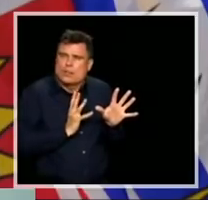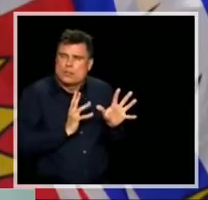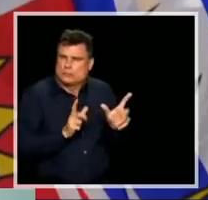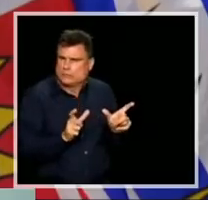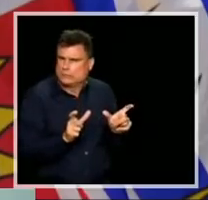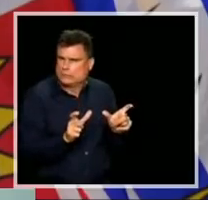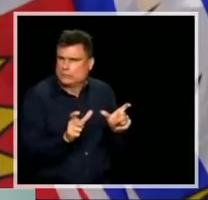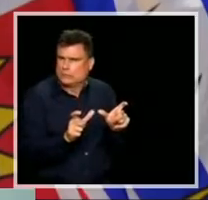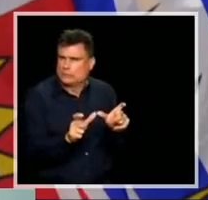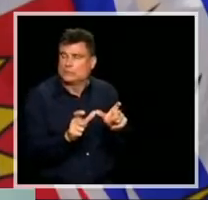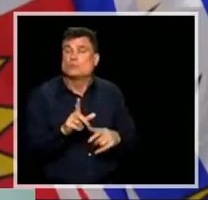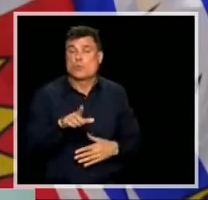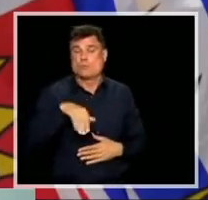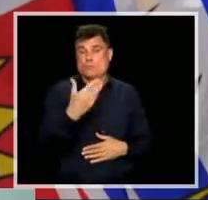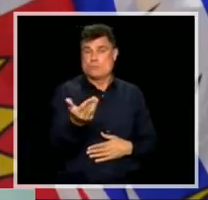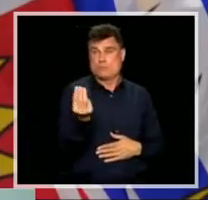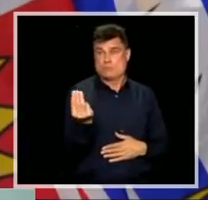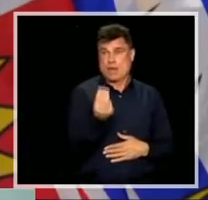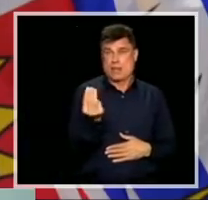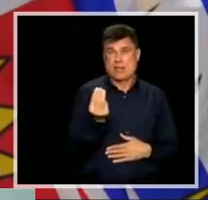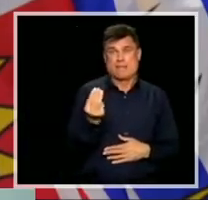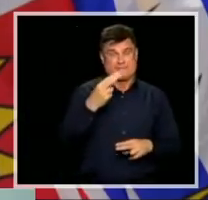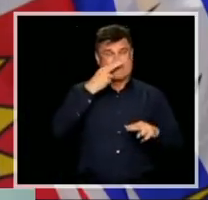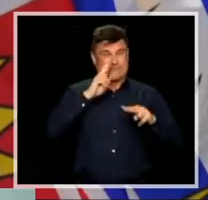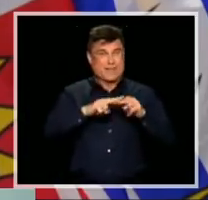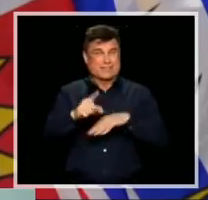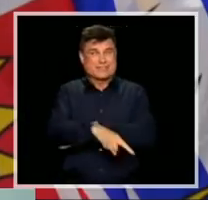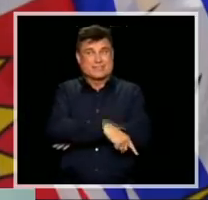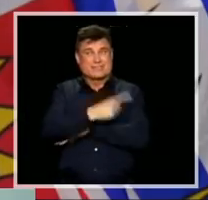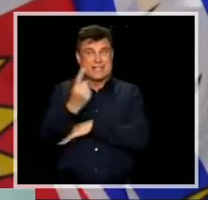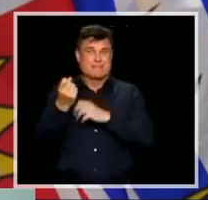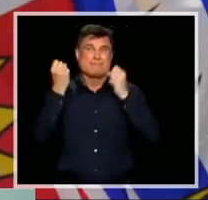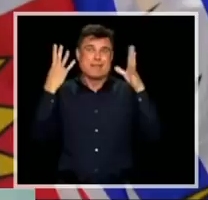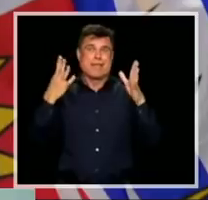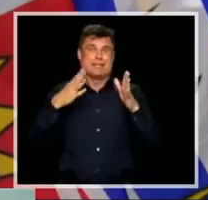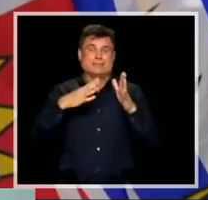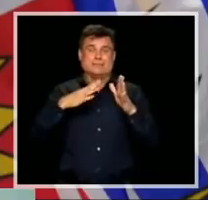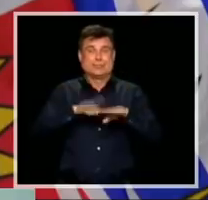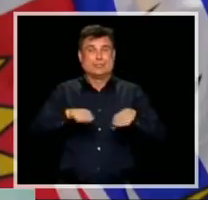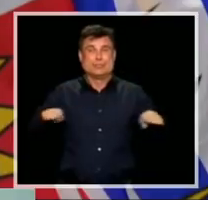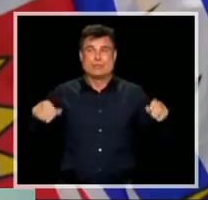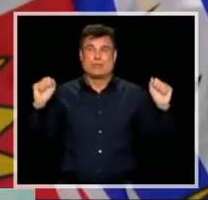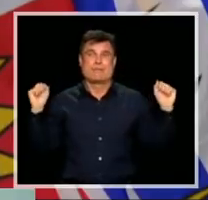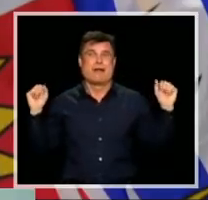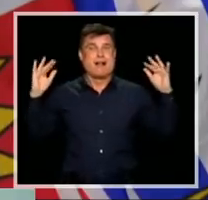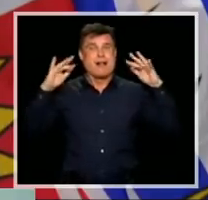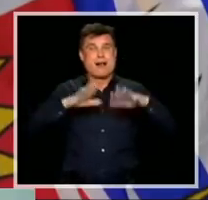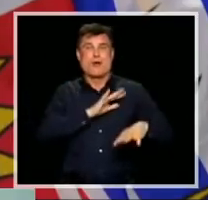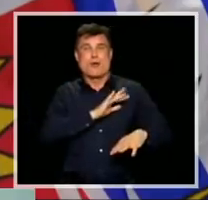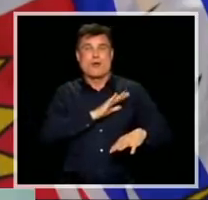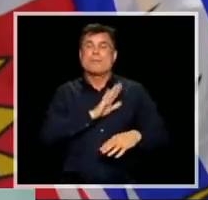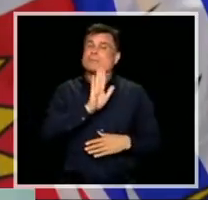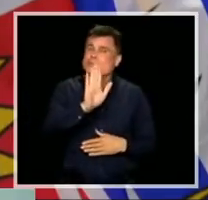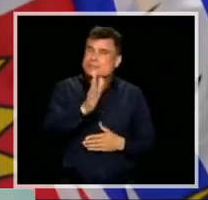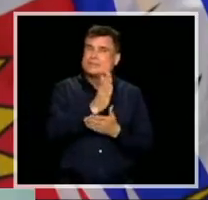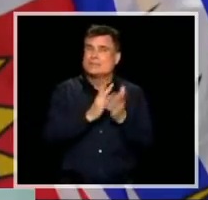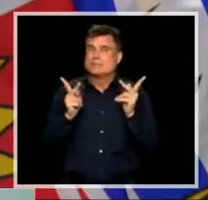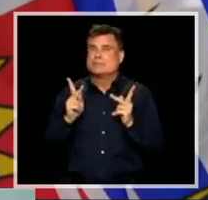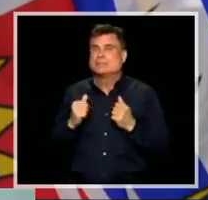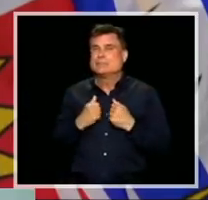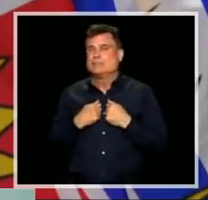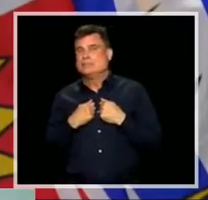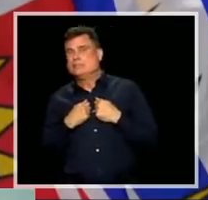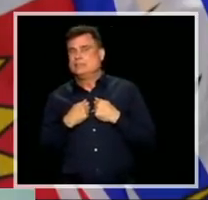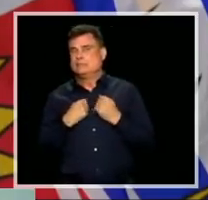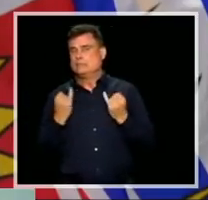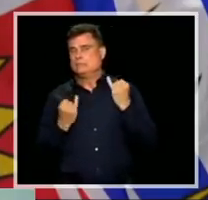new cases are under the age of 40, people under the age of 40. And I'm wondering if